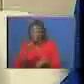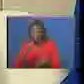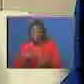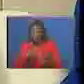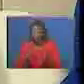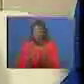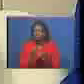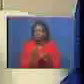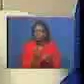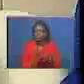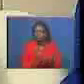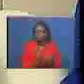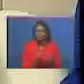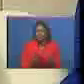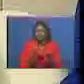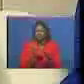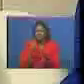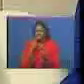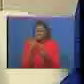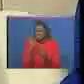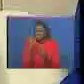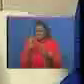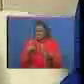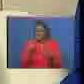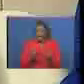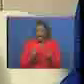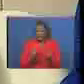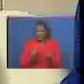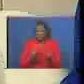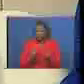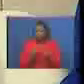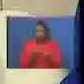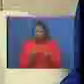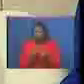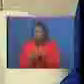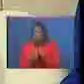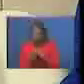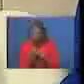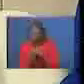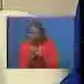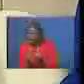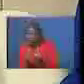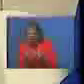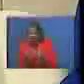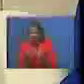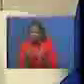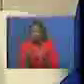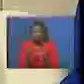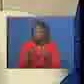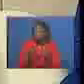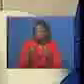somebody comes they are looking at their competencies as opposed to the disability that they can see, the physical disability they can see Are